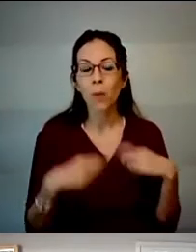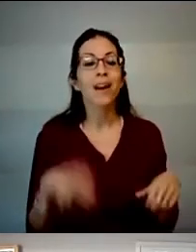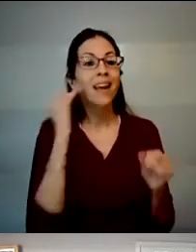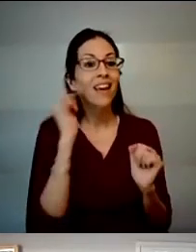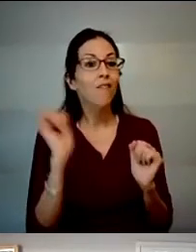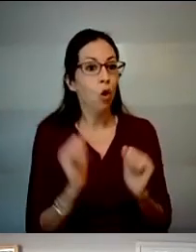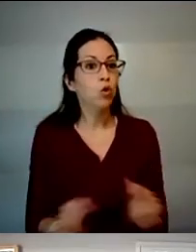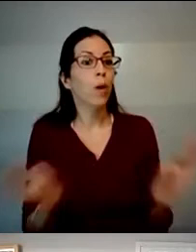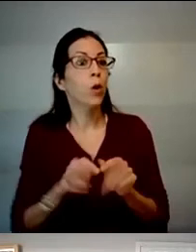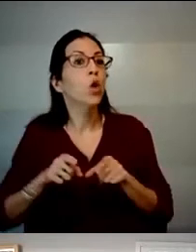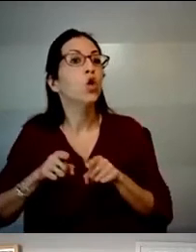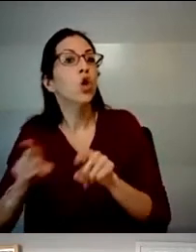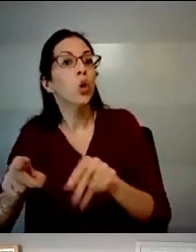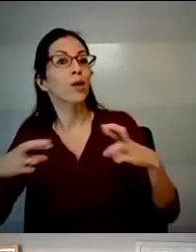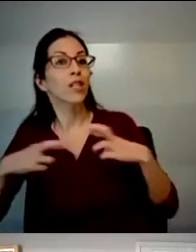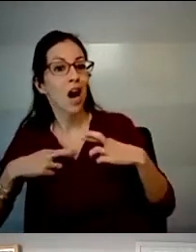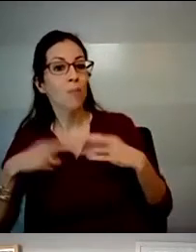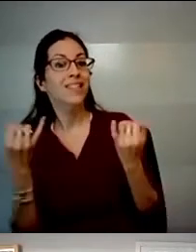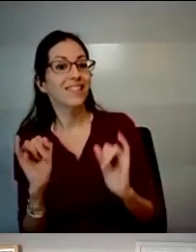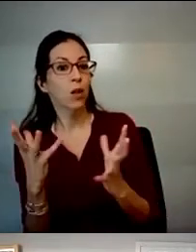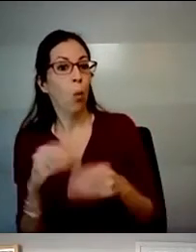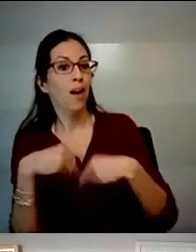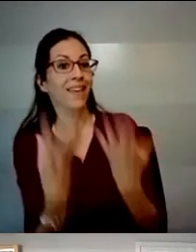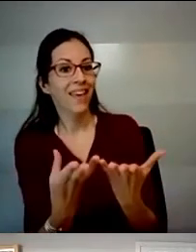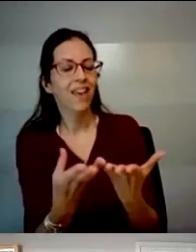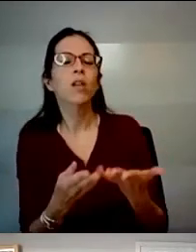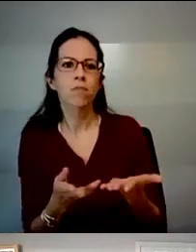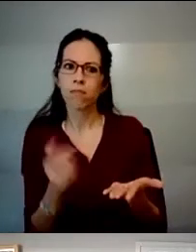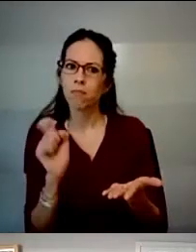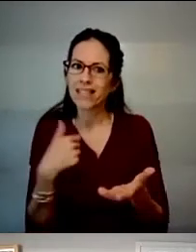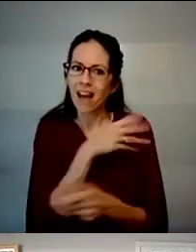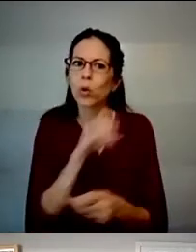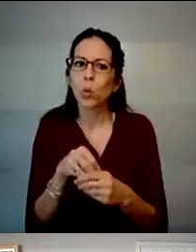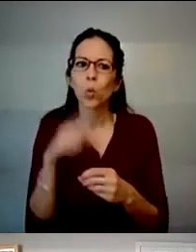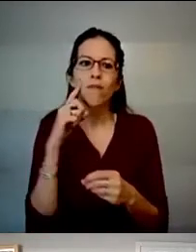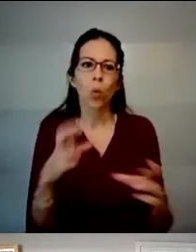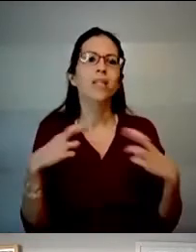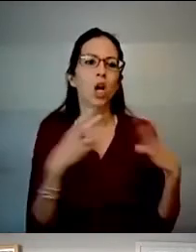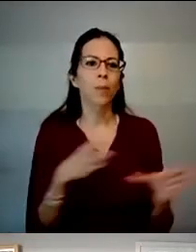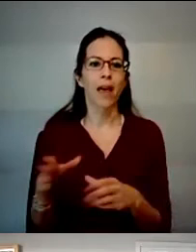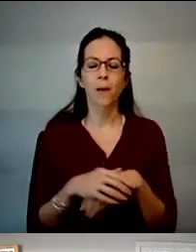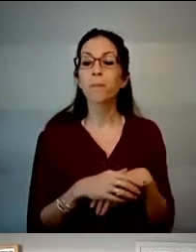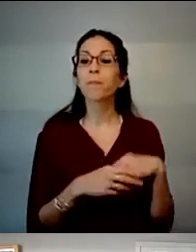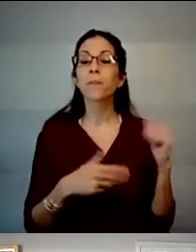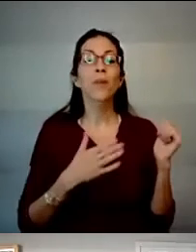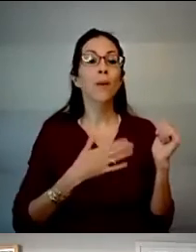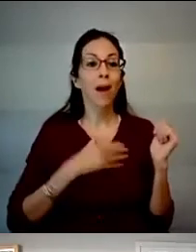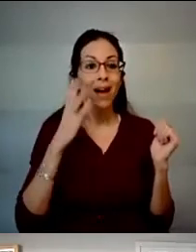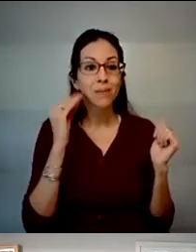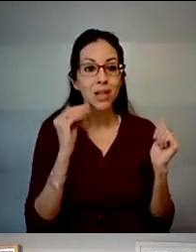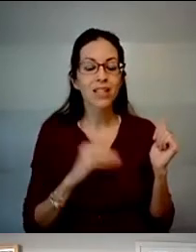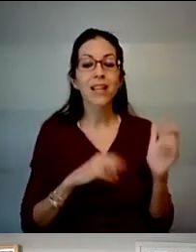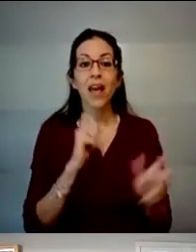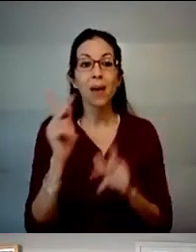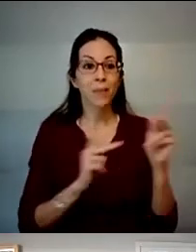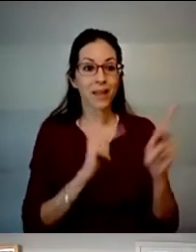that plan in their plan. And what I found anyway, with meeting with, especially with people who are retired, that, you know, when we were updating their plan and seeing